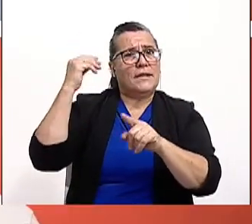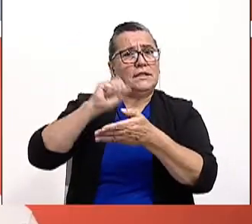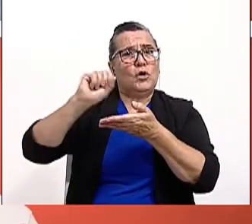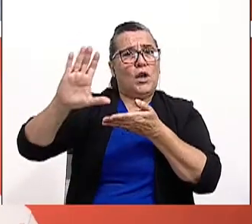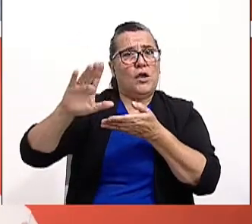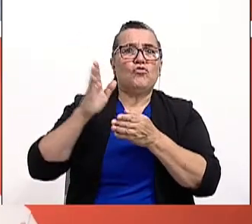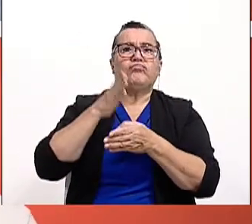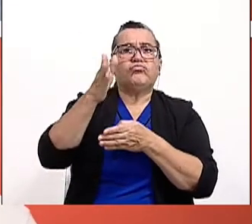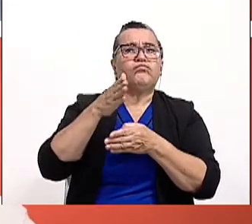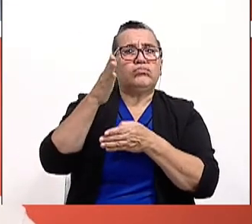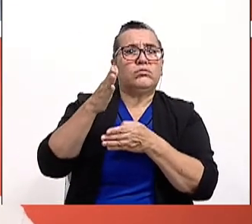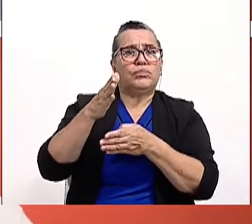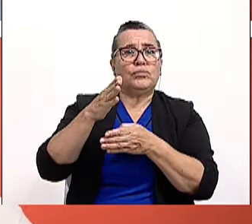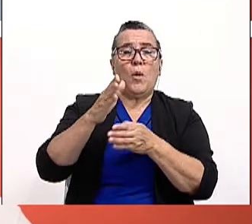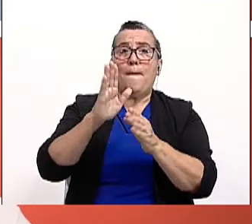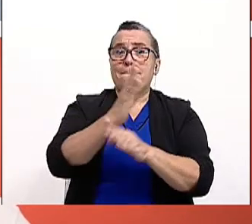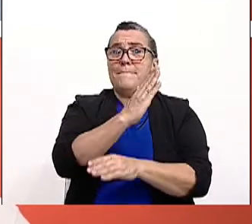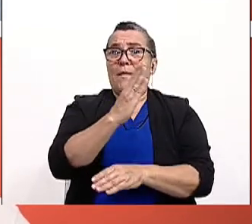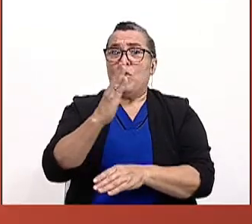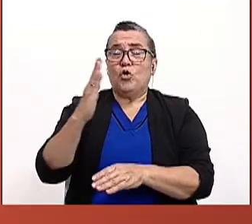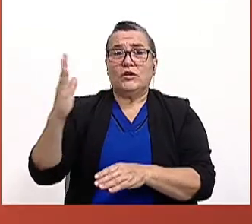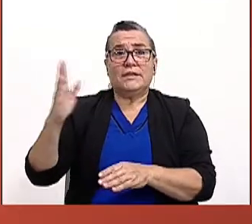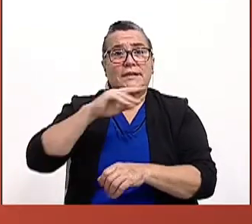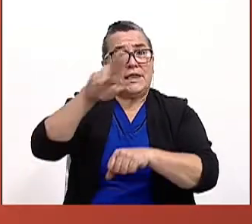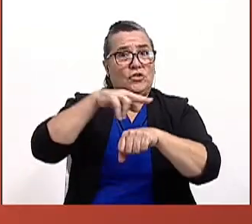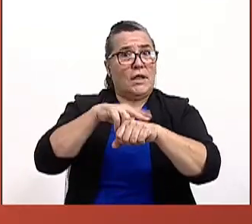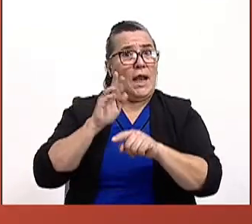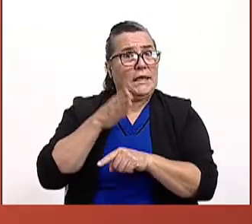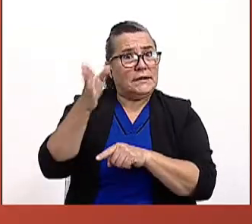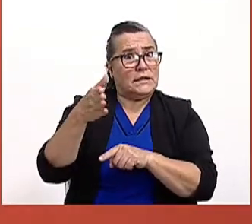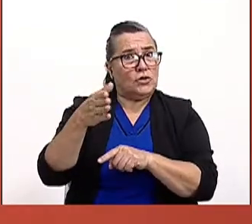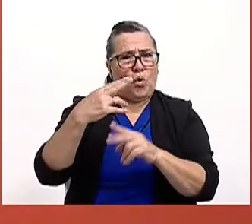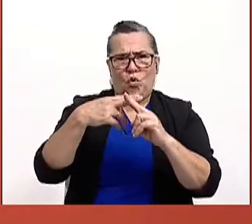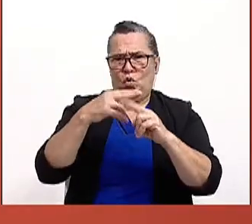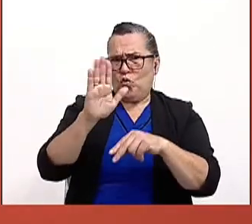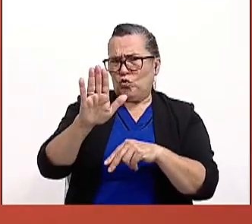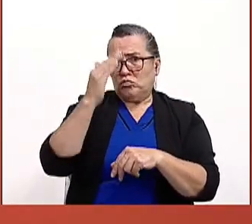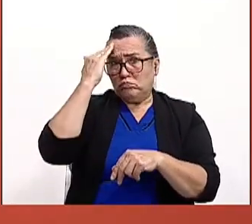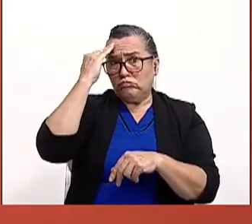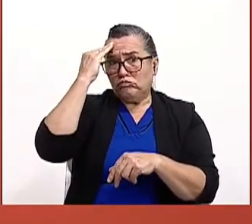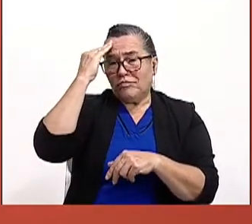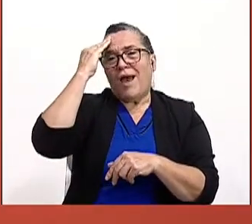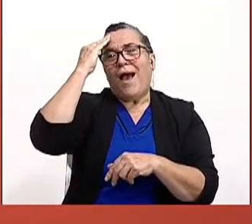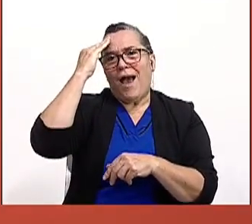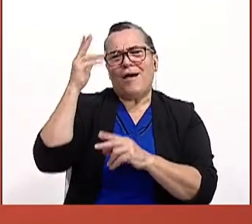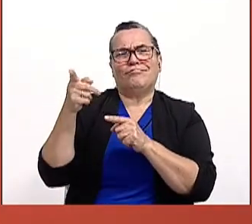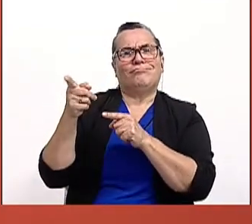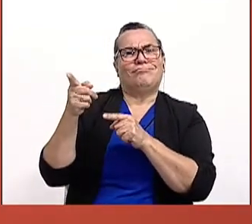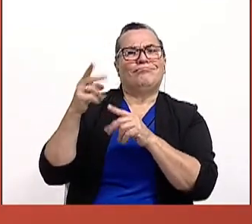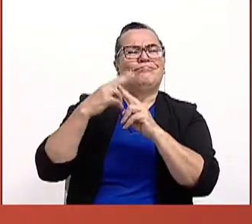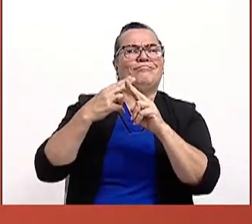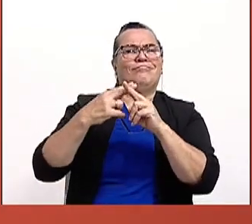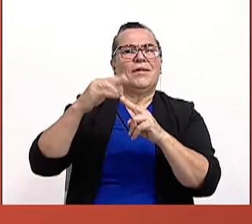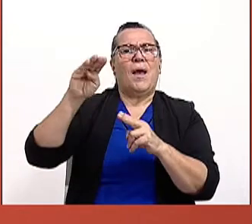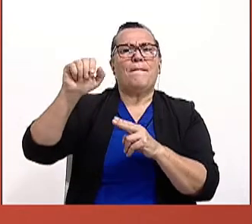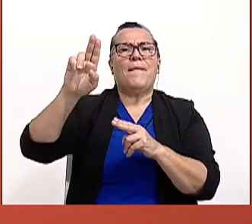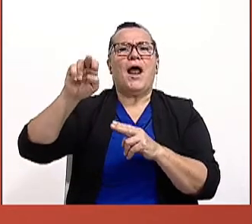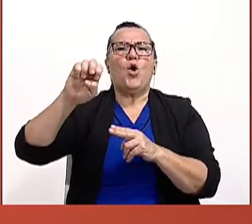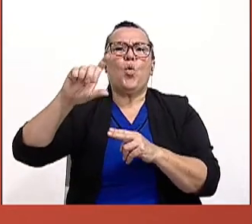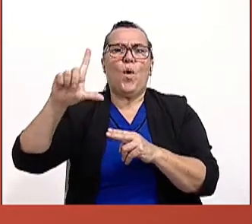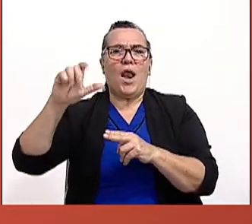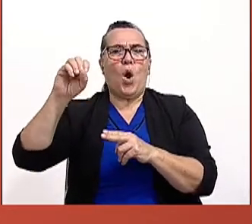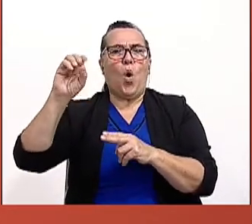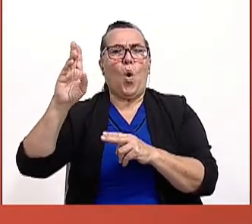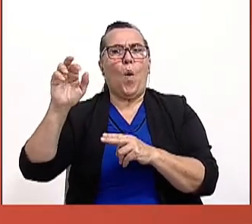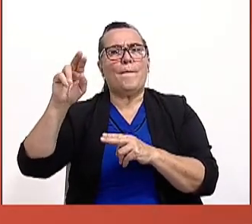library. Have you guys ever been there or know its official name? Well, it is called Manuel